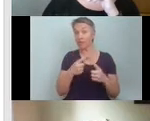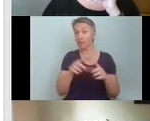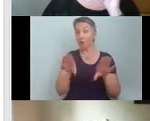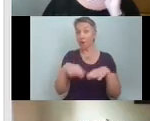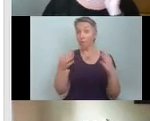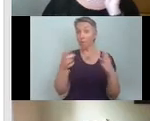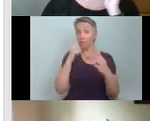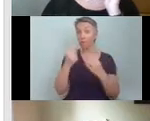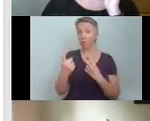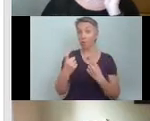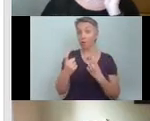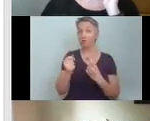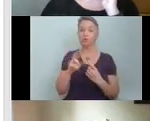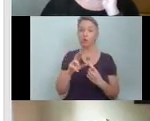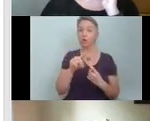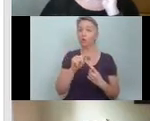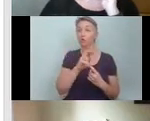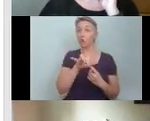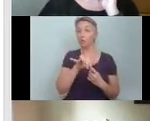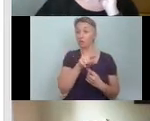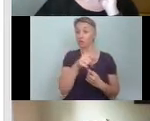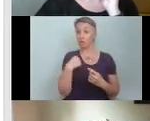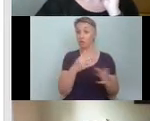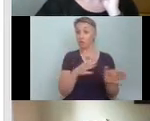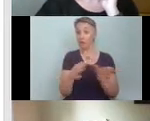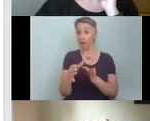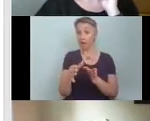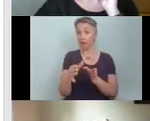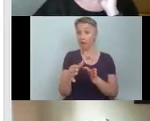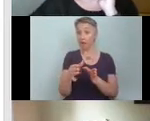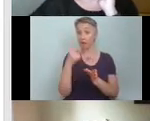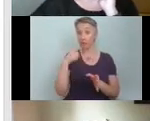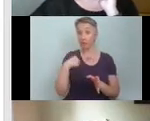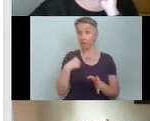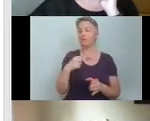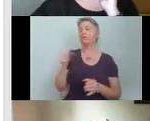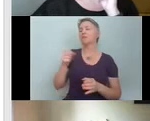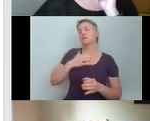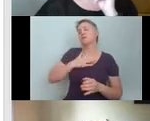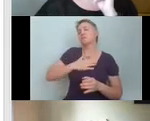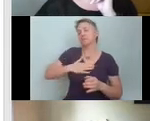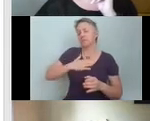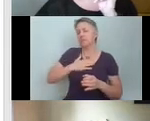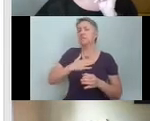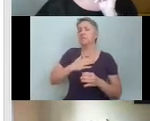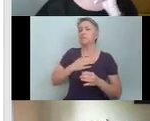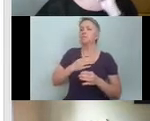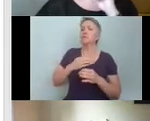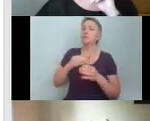you had some pre-questions, I would appreciate you giving us some remarks.